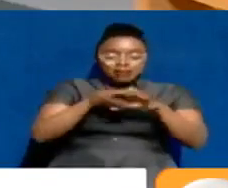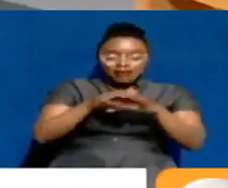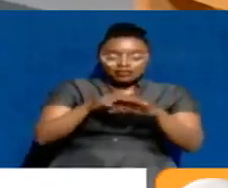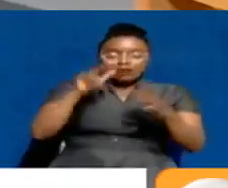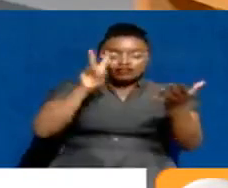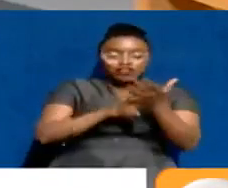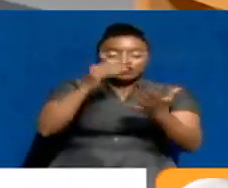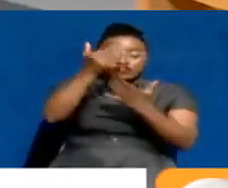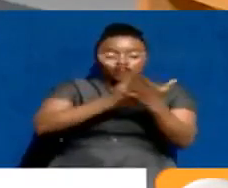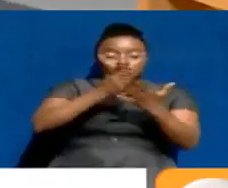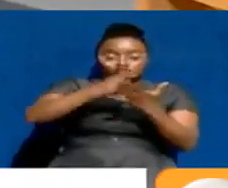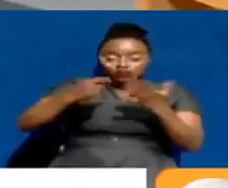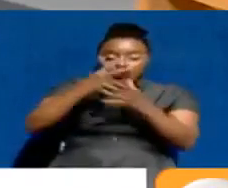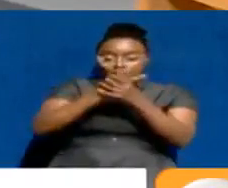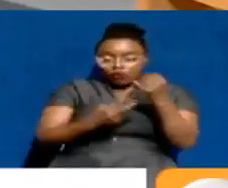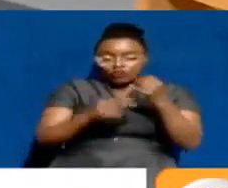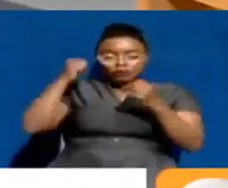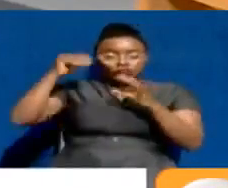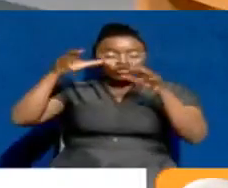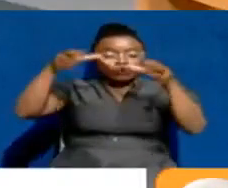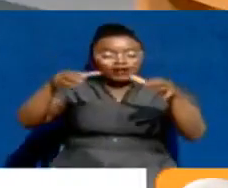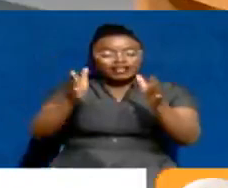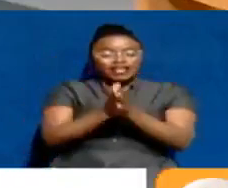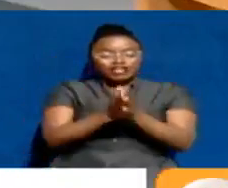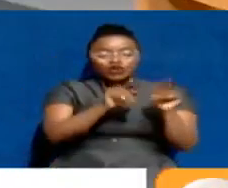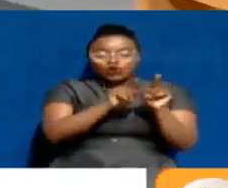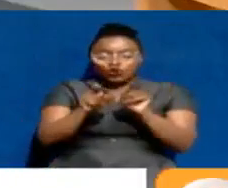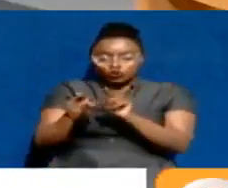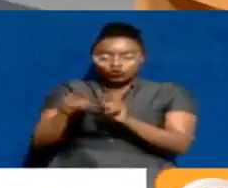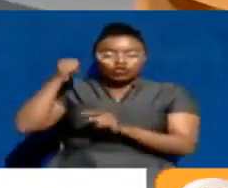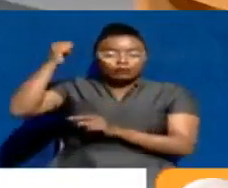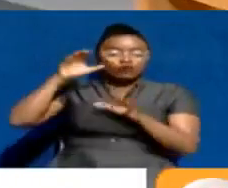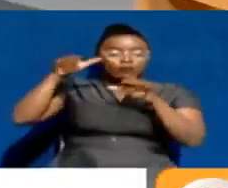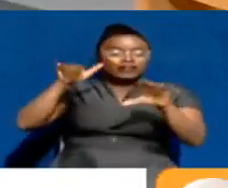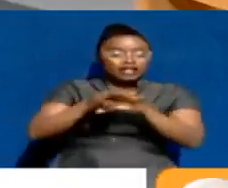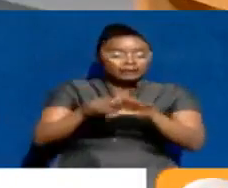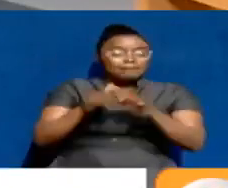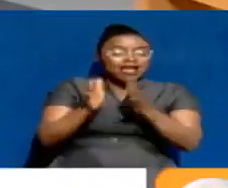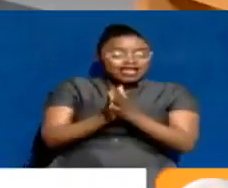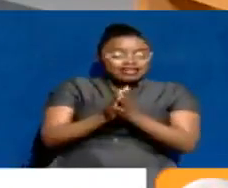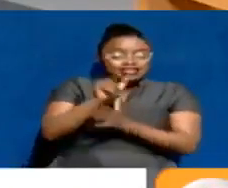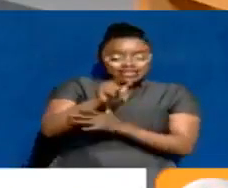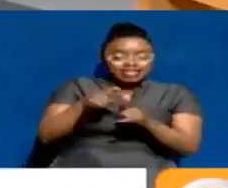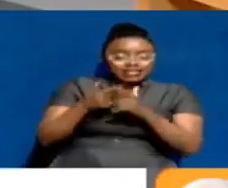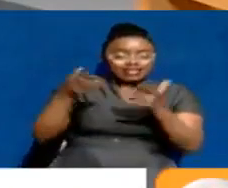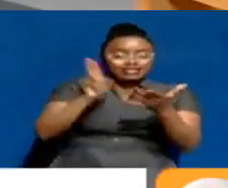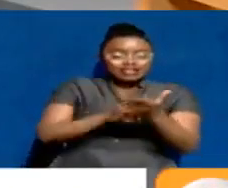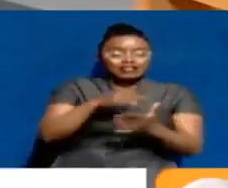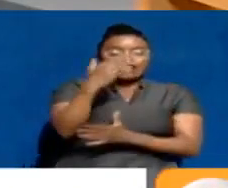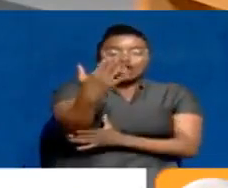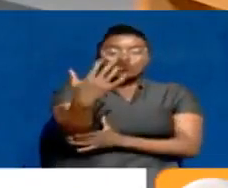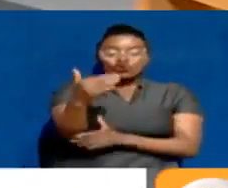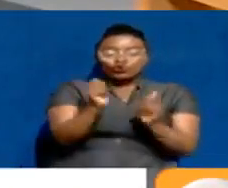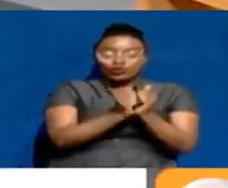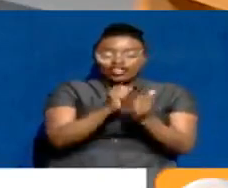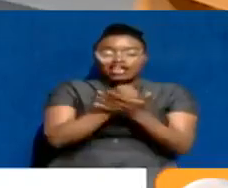form that is signed by both the party and the party member, and that is then registered as a document